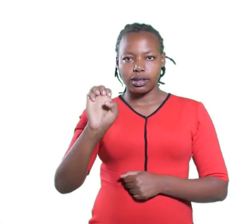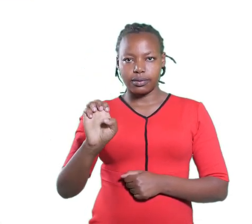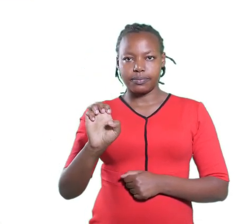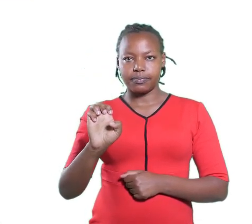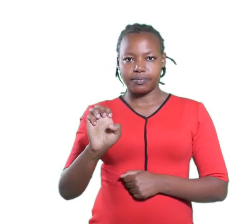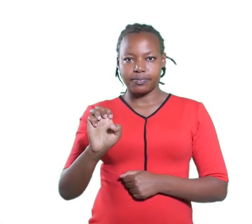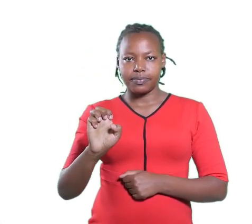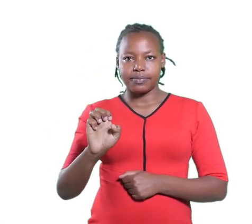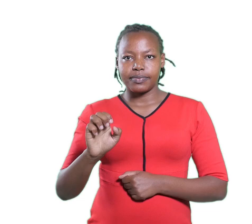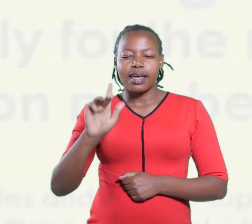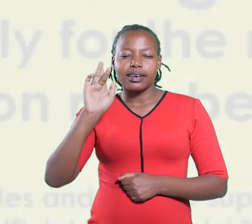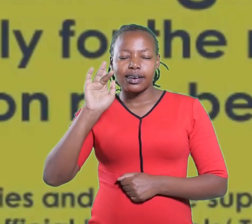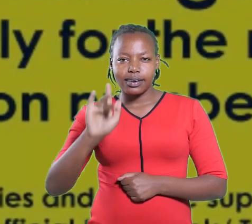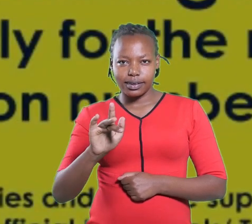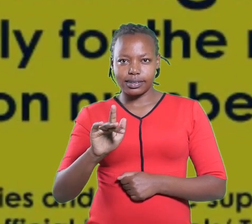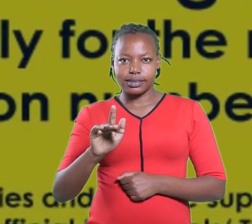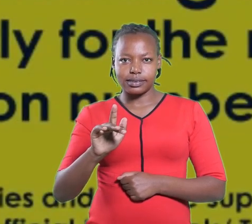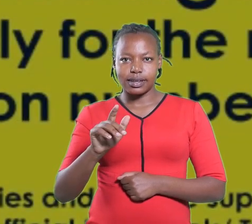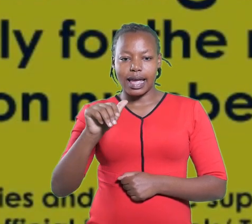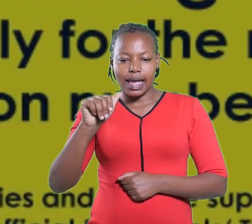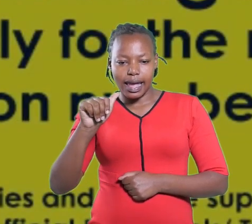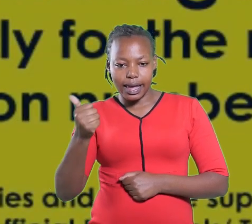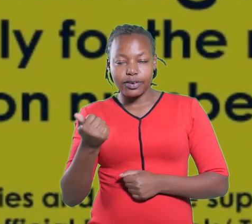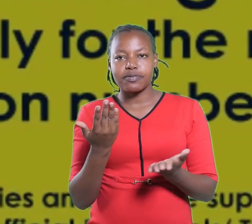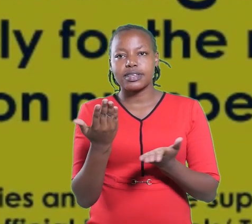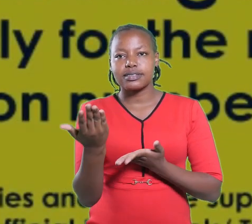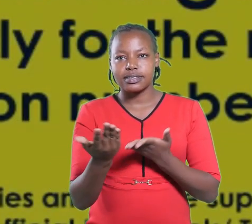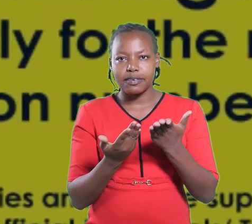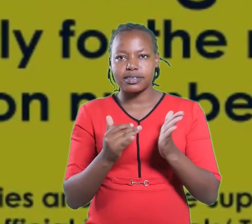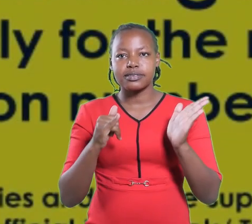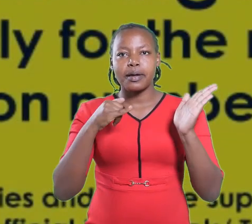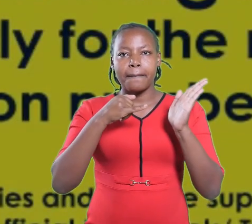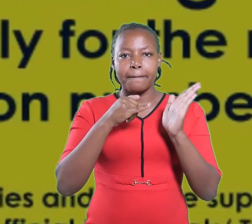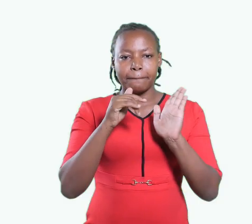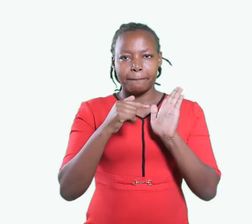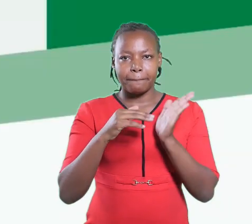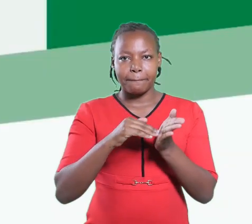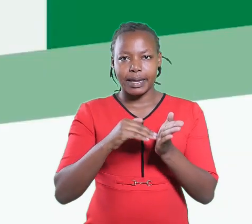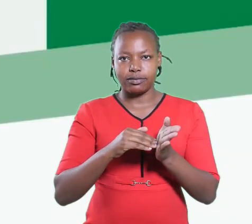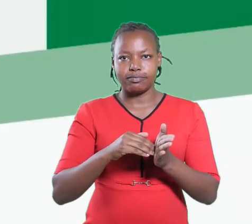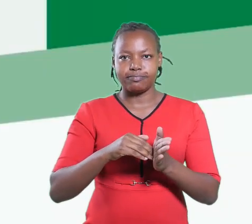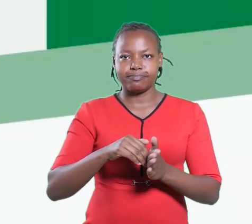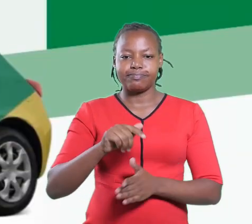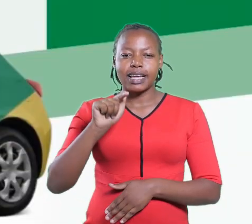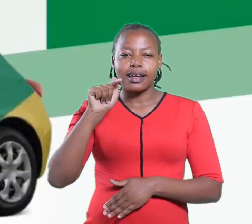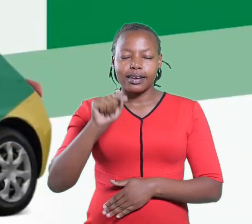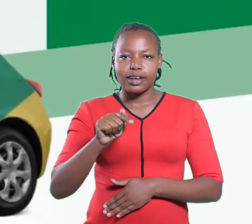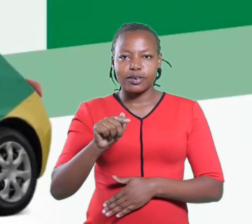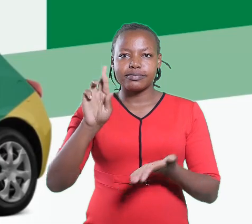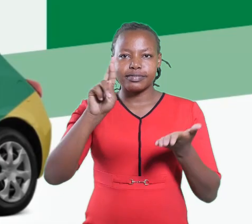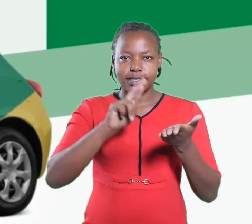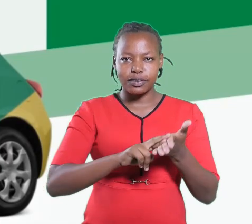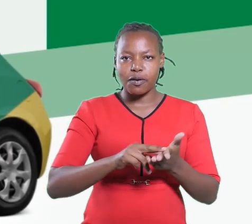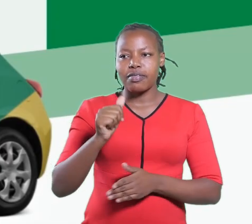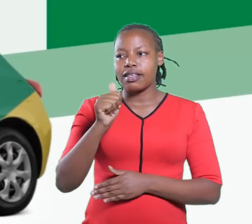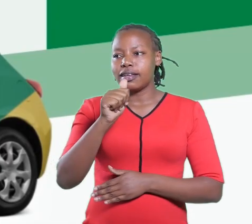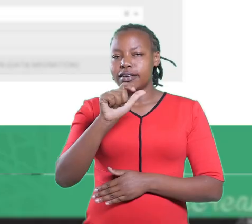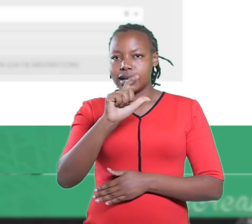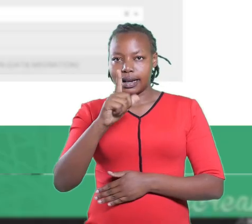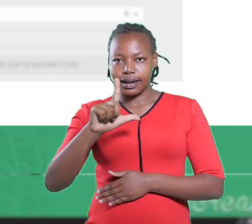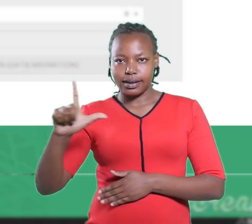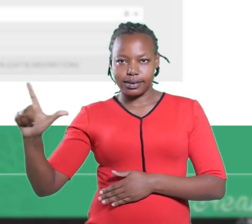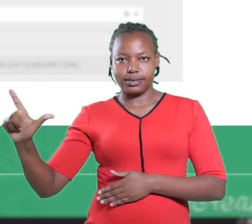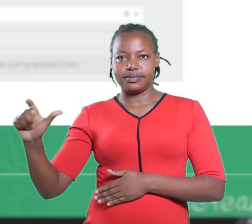www.ntsa.go.ke and click on any of the service menu items. Click on Register on the left side of the